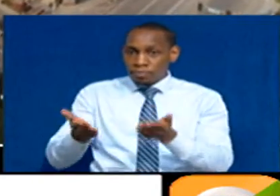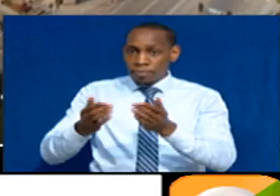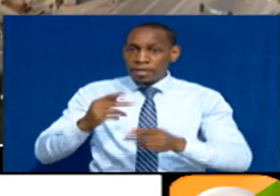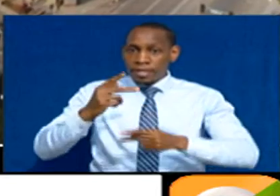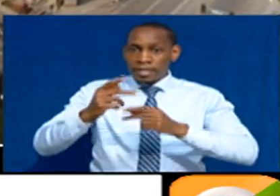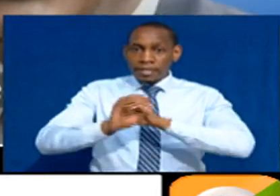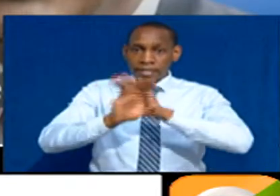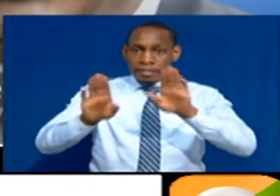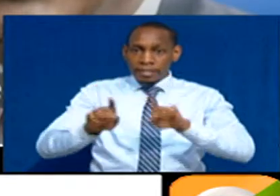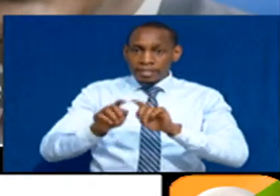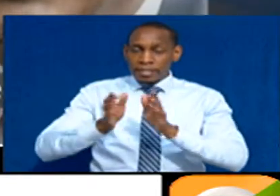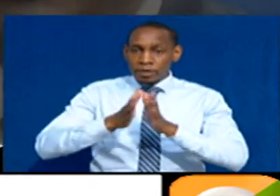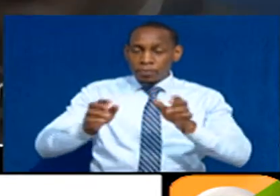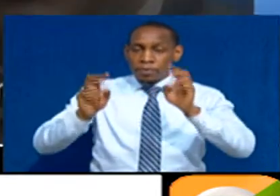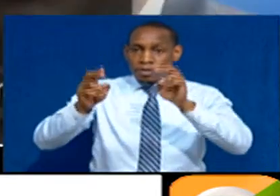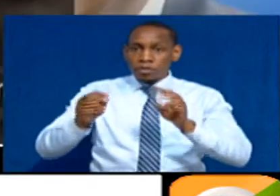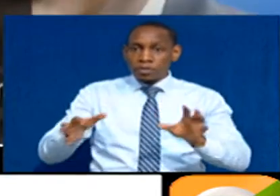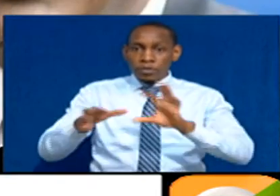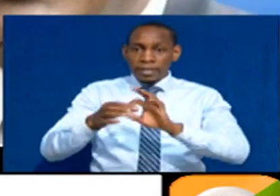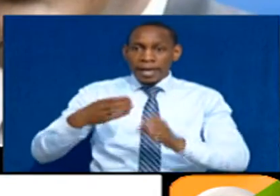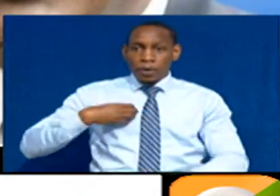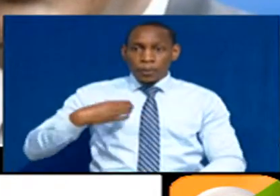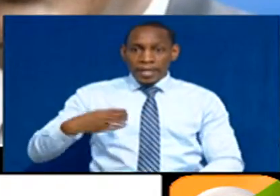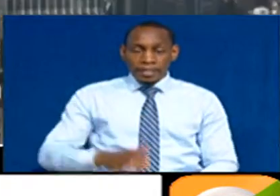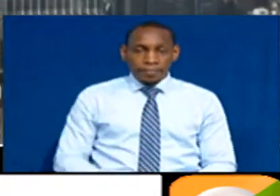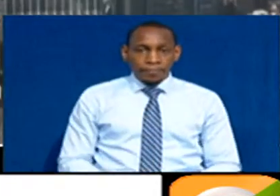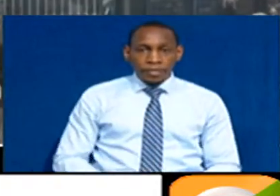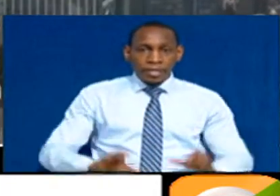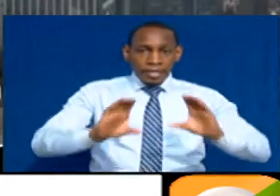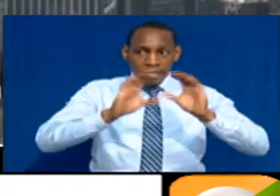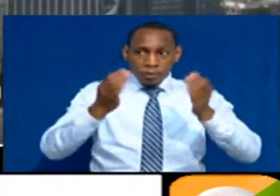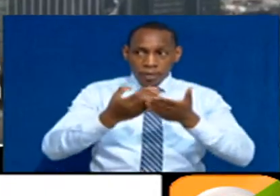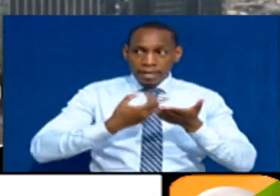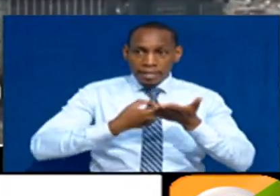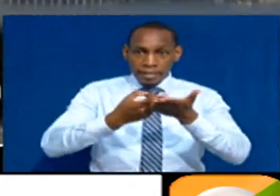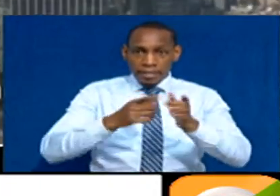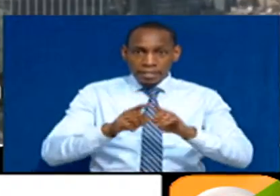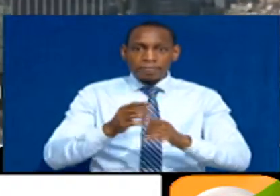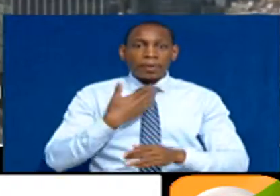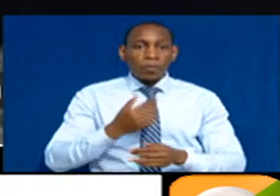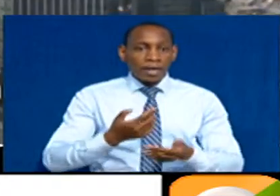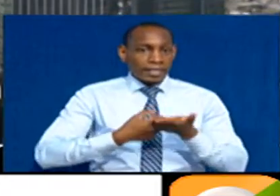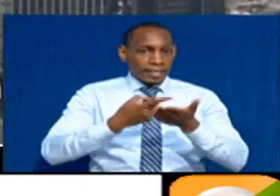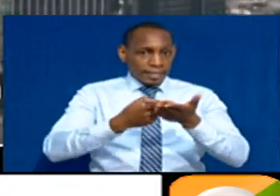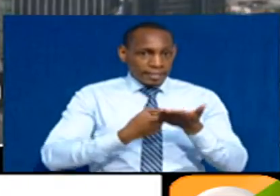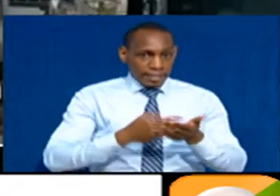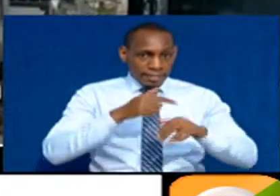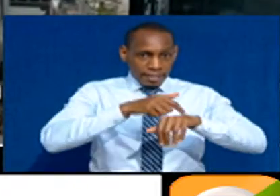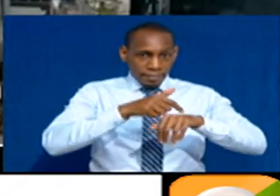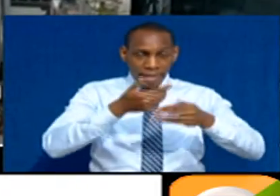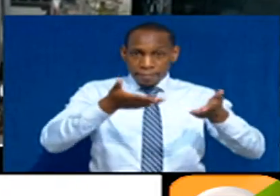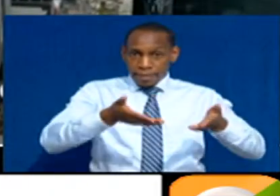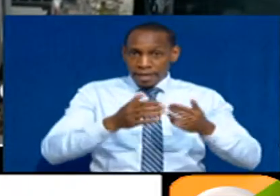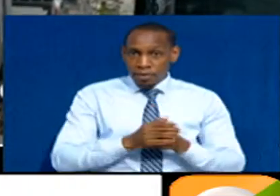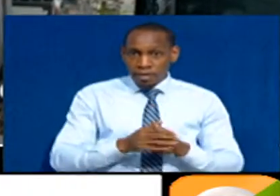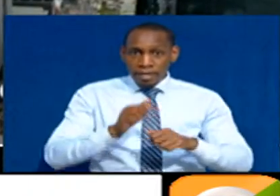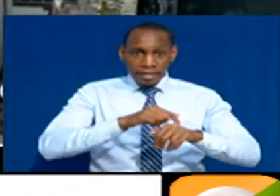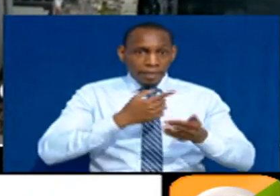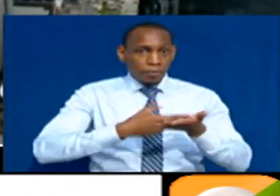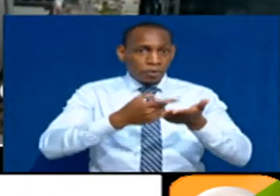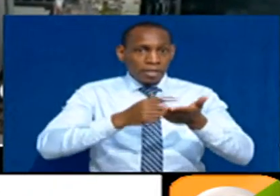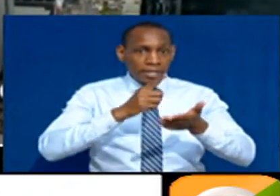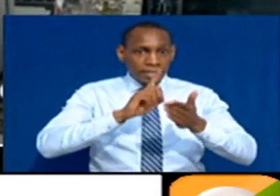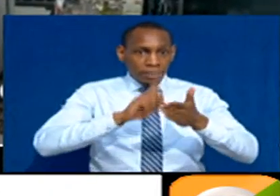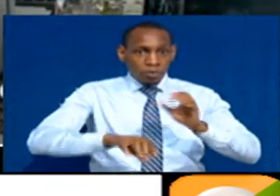transparency and openness on issues related to wealth. This global discussion is one that we want to delve into at this moment as we